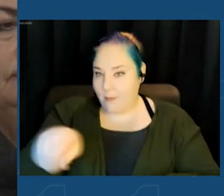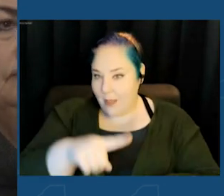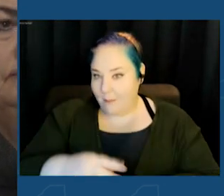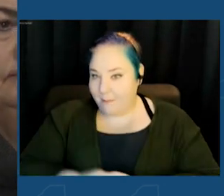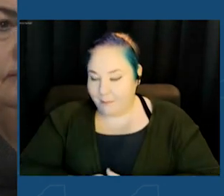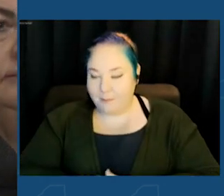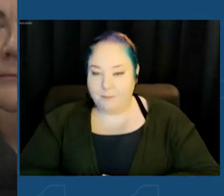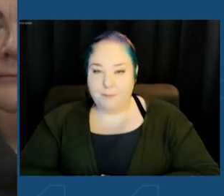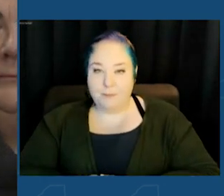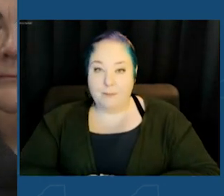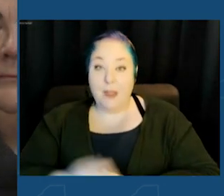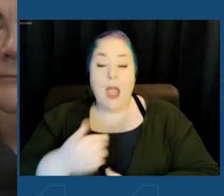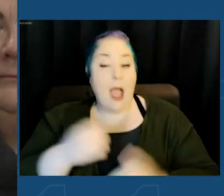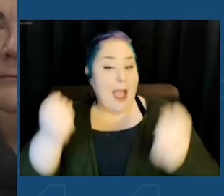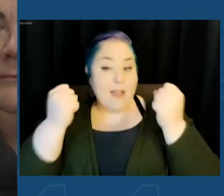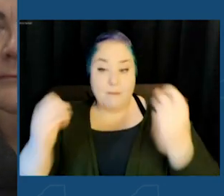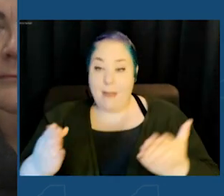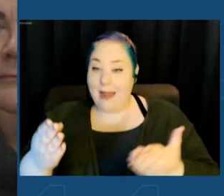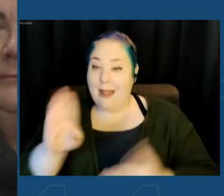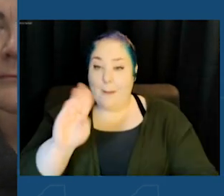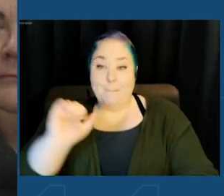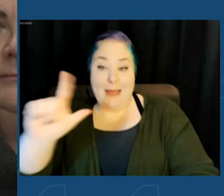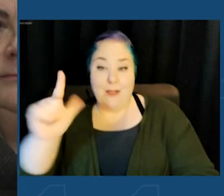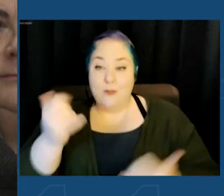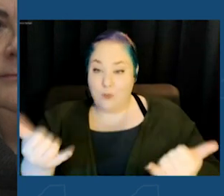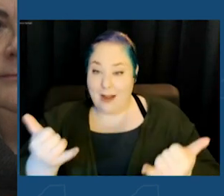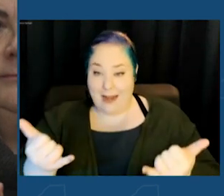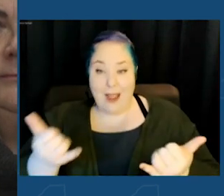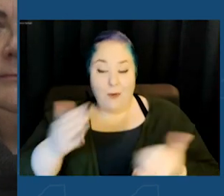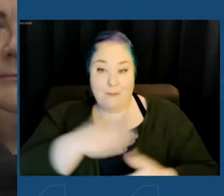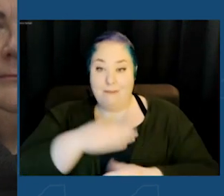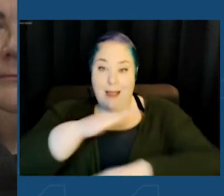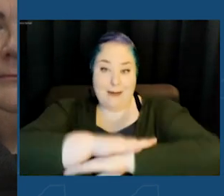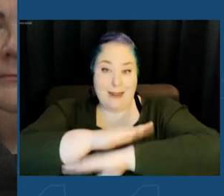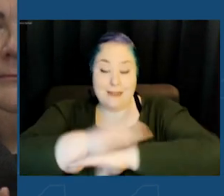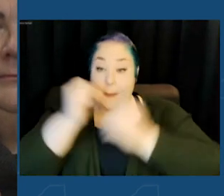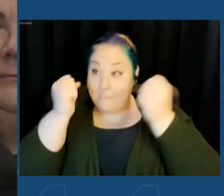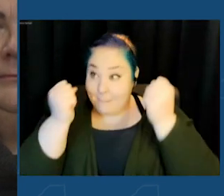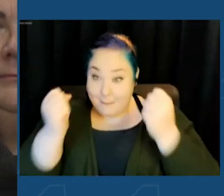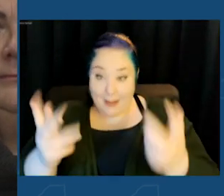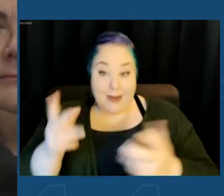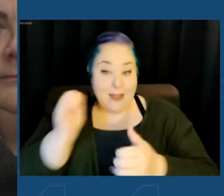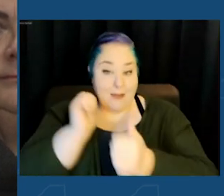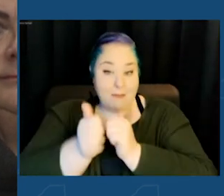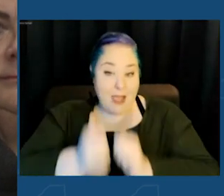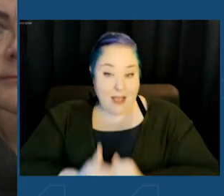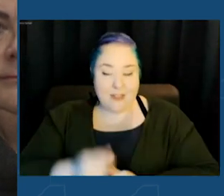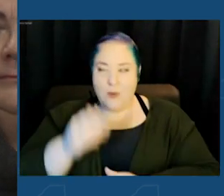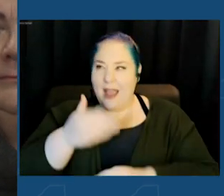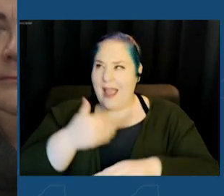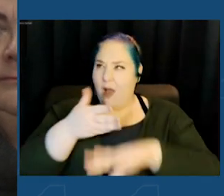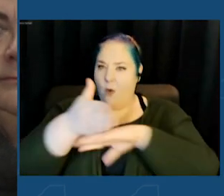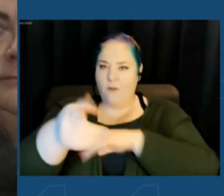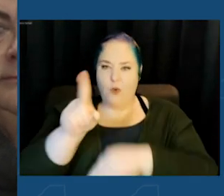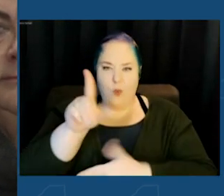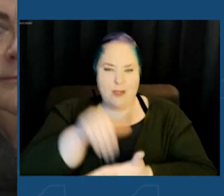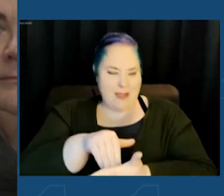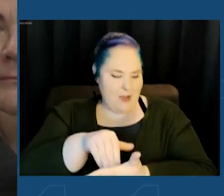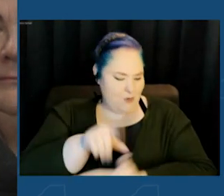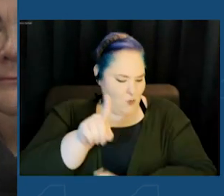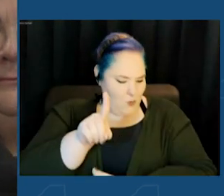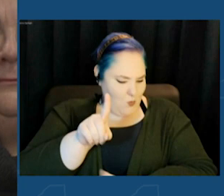I have many bills on my desk the majority of which were passed we had over one thousand is 1007